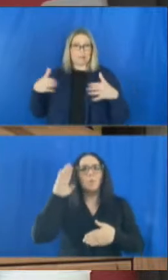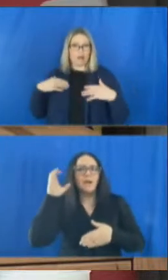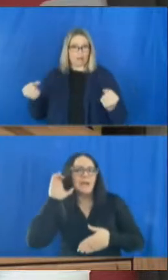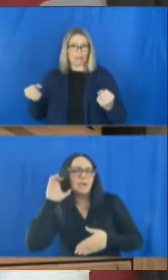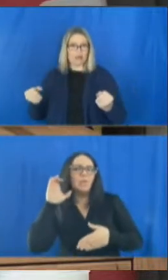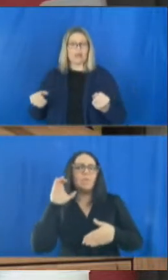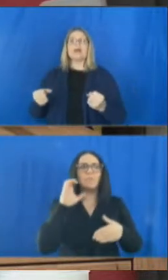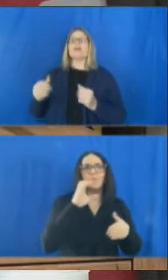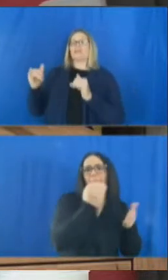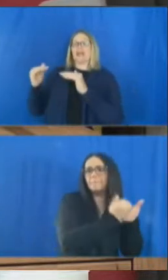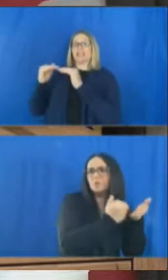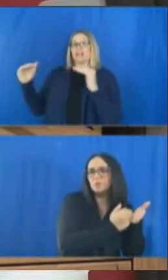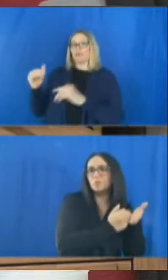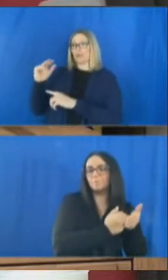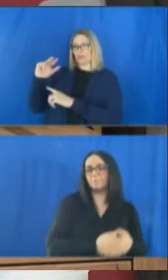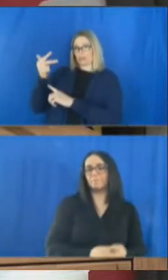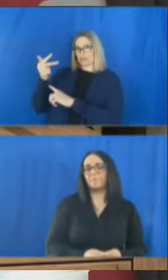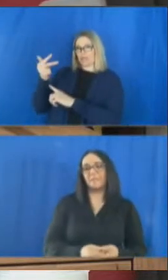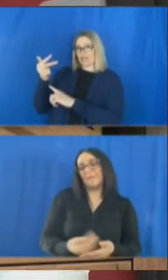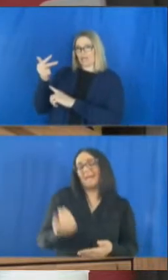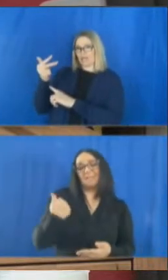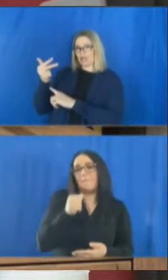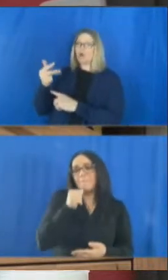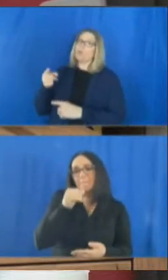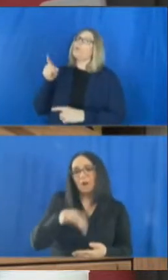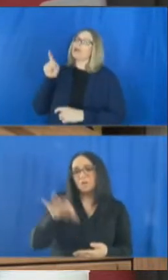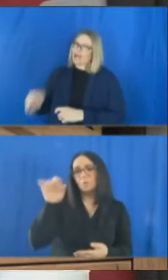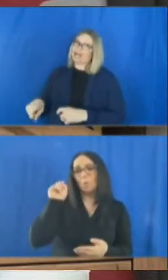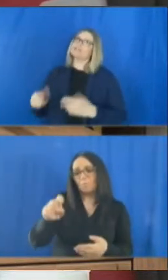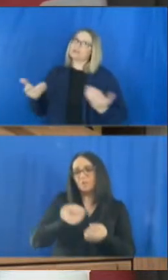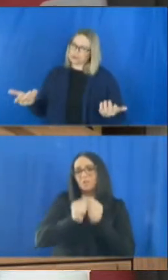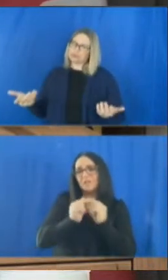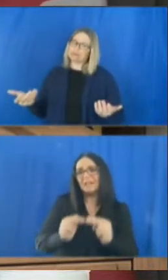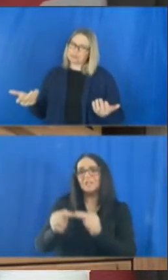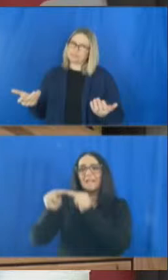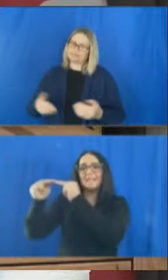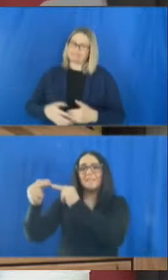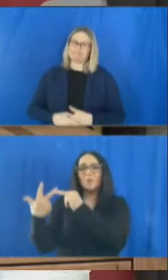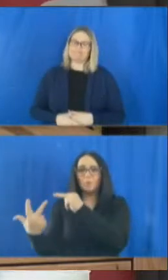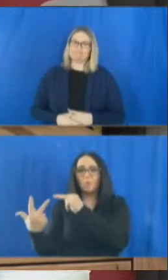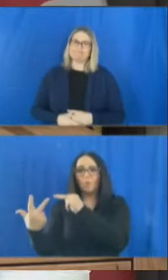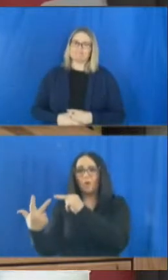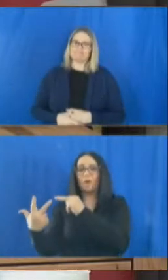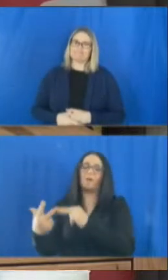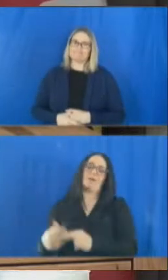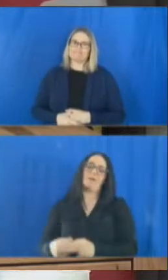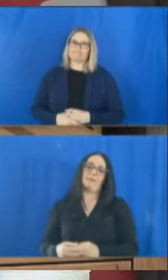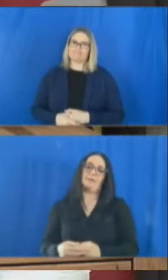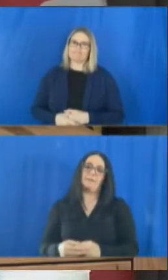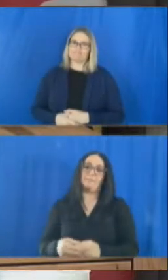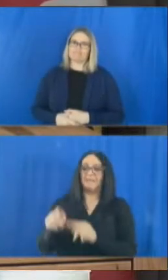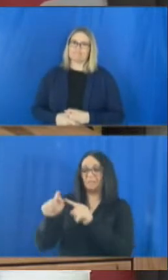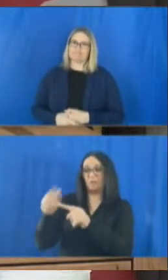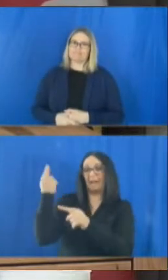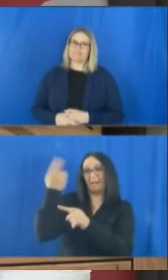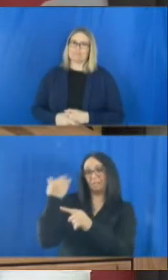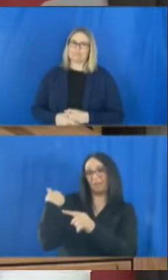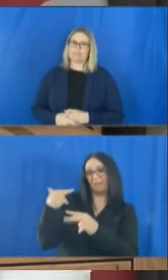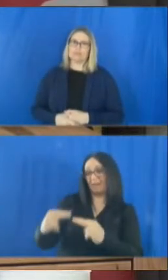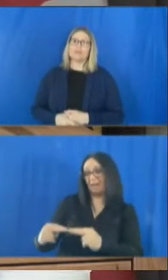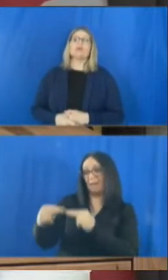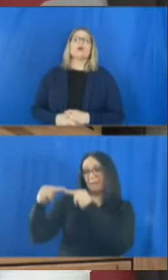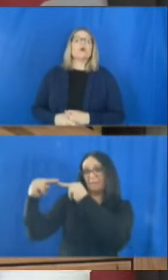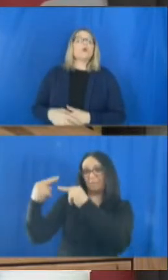propagation de variant Omicron, afin de nous préparer à faire face à des défis que nous n'avons jamais